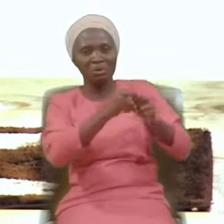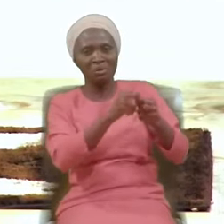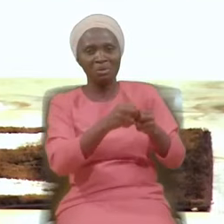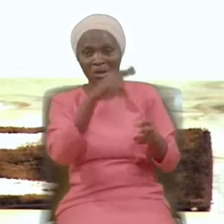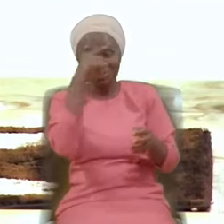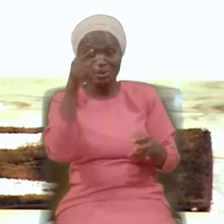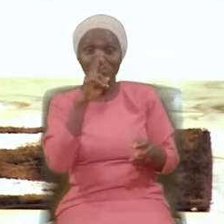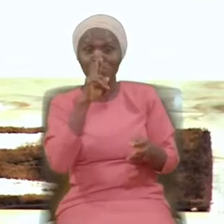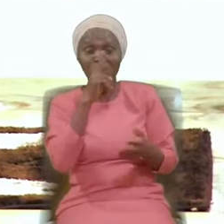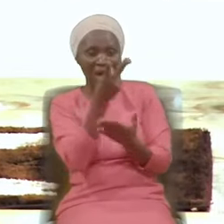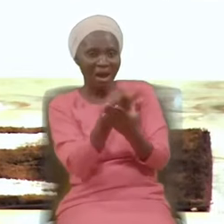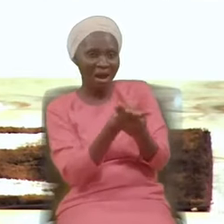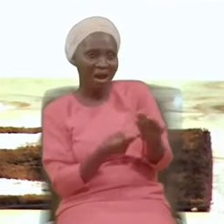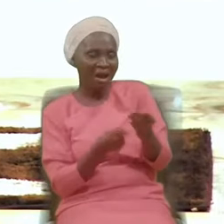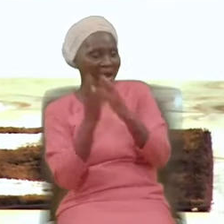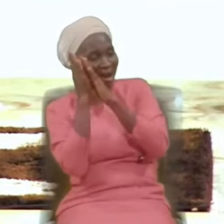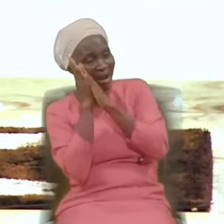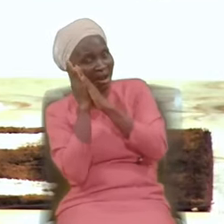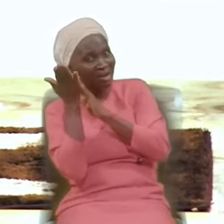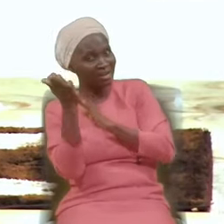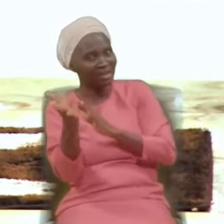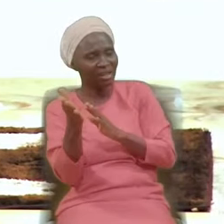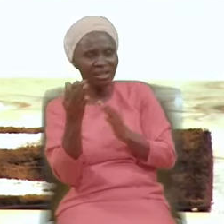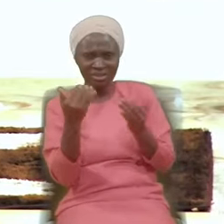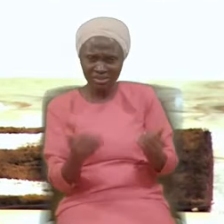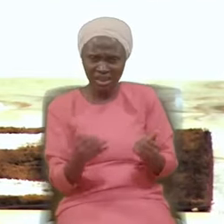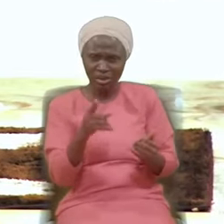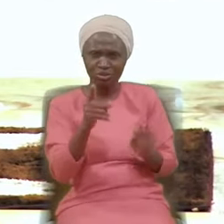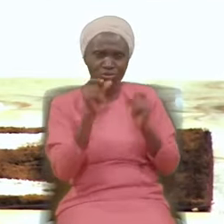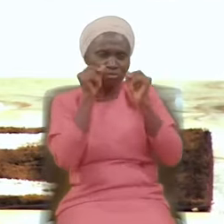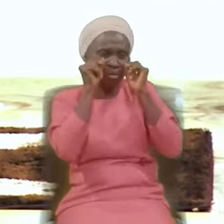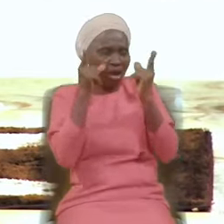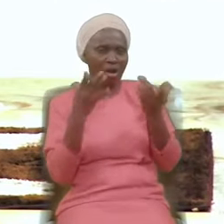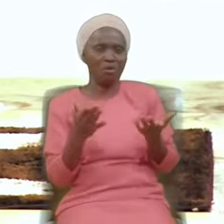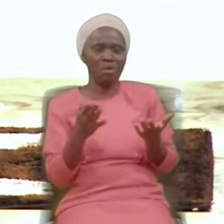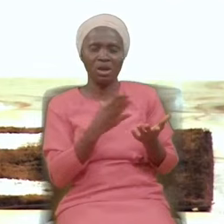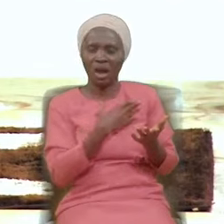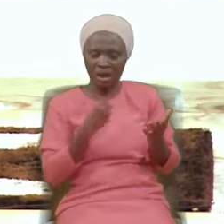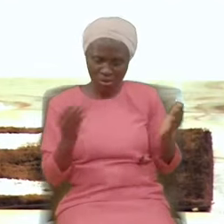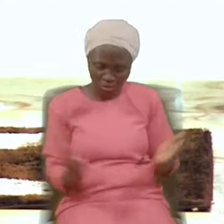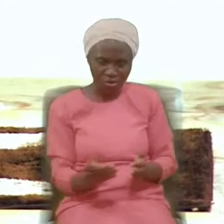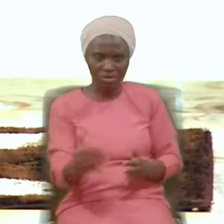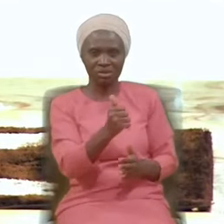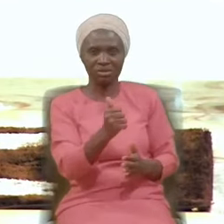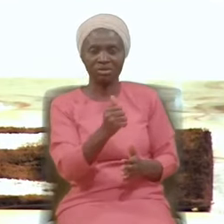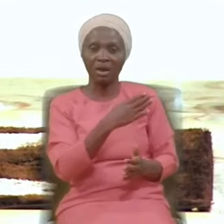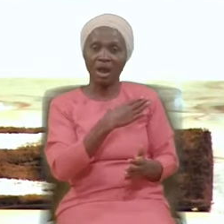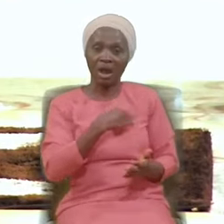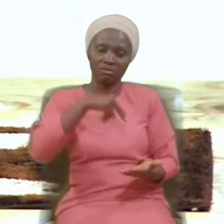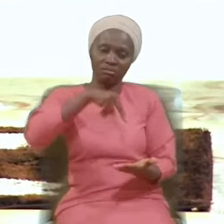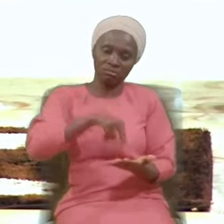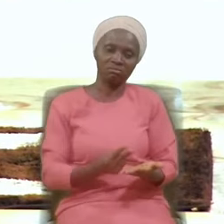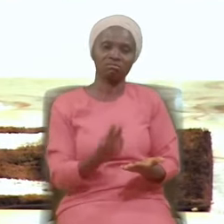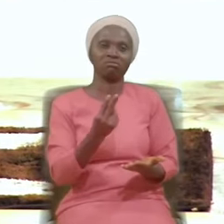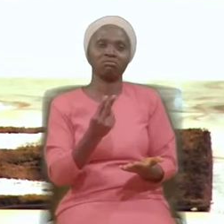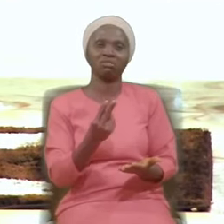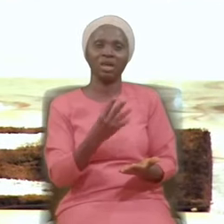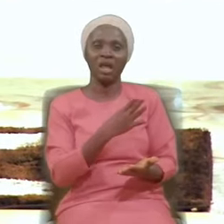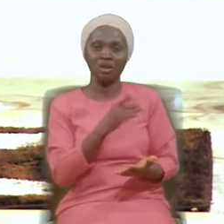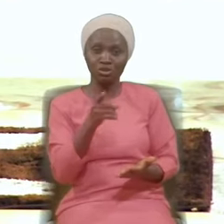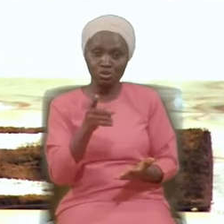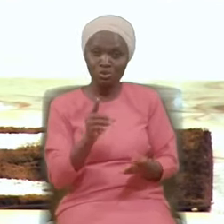down, shake yourself from the dust. Arise and sit down, O Jerusalem.